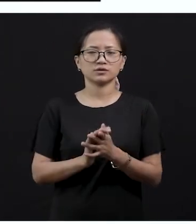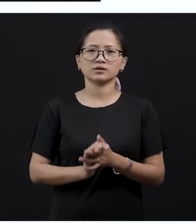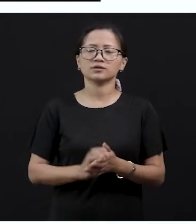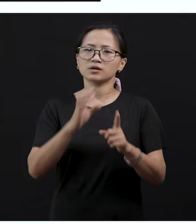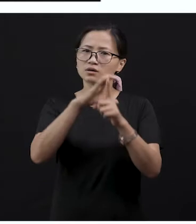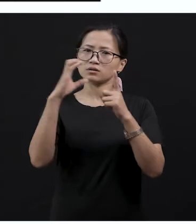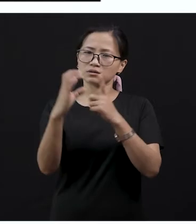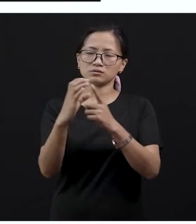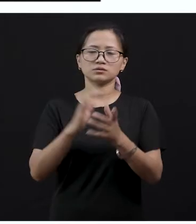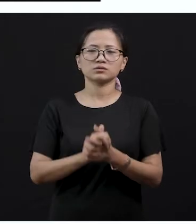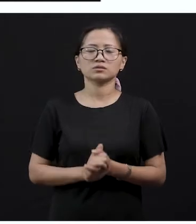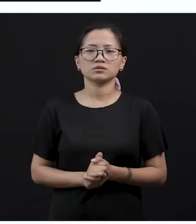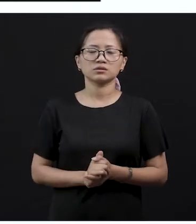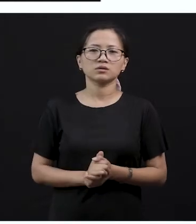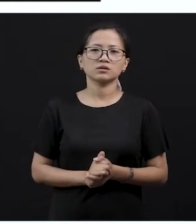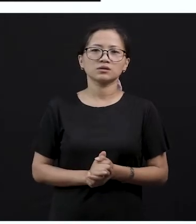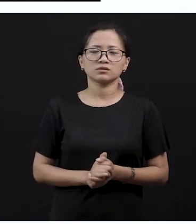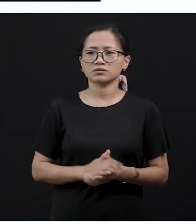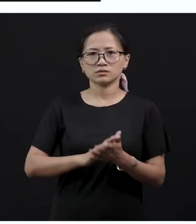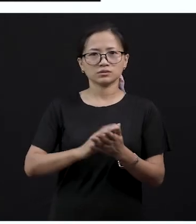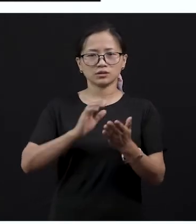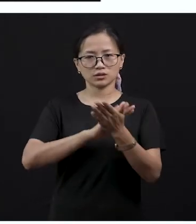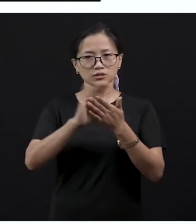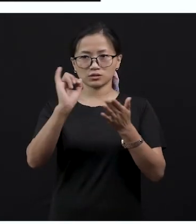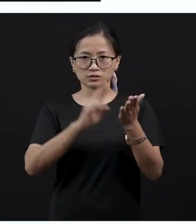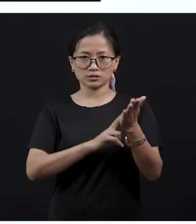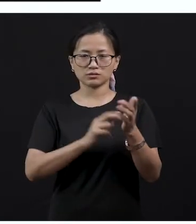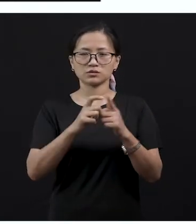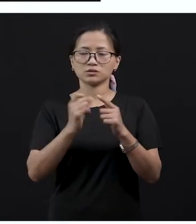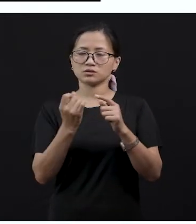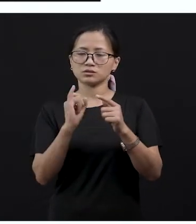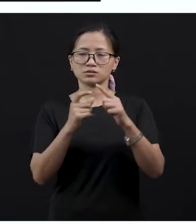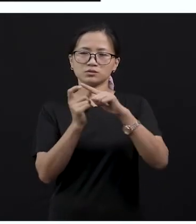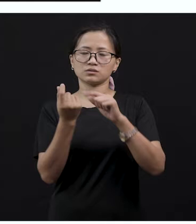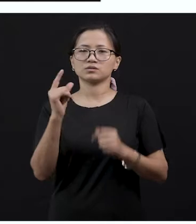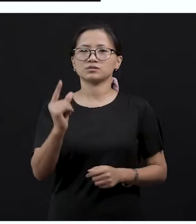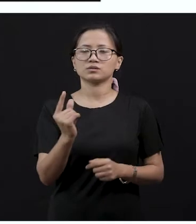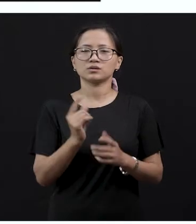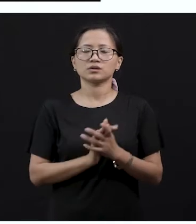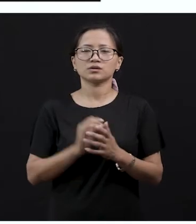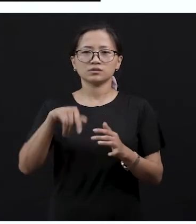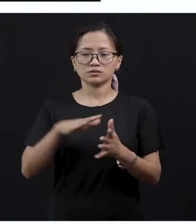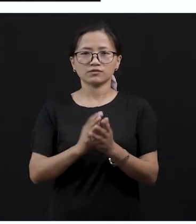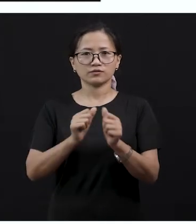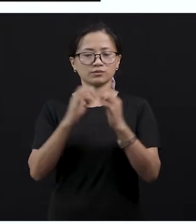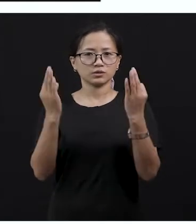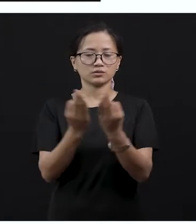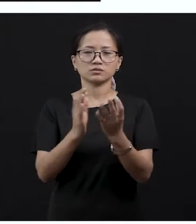cultures, and since he was a Hindu and his family was also a Hindu, so they